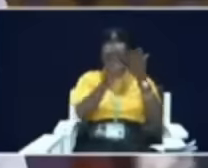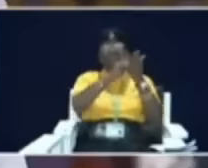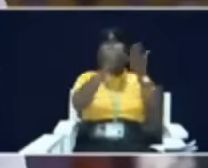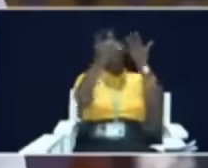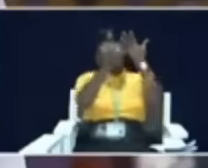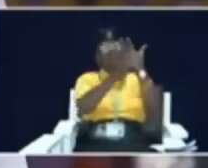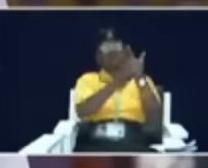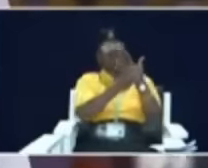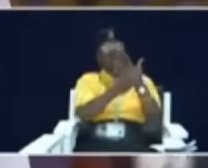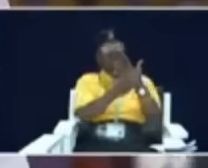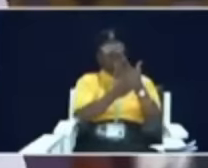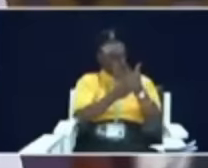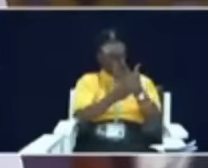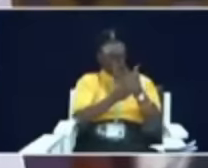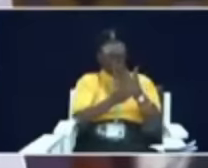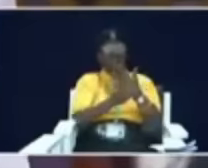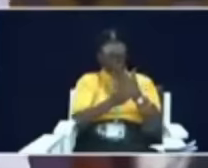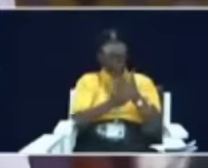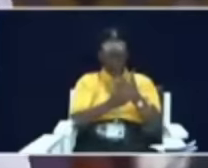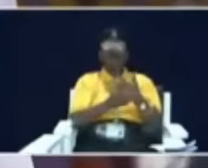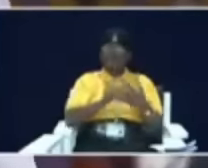Of course, I'm sure you know the dates.